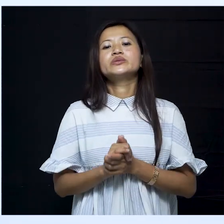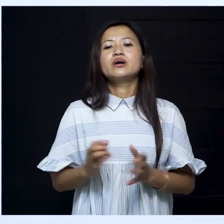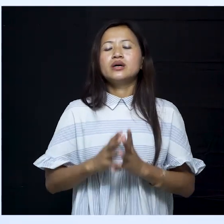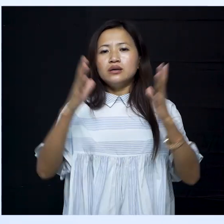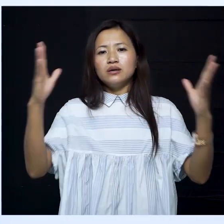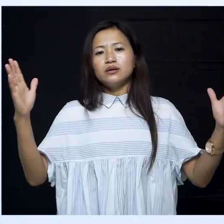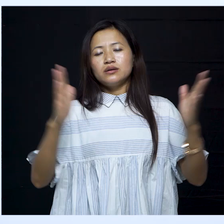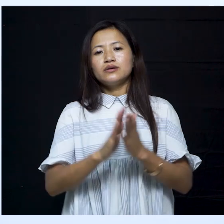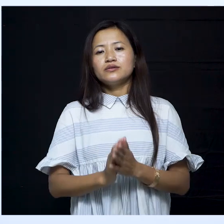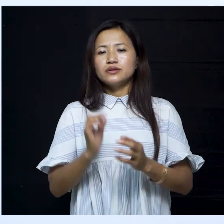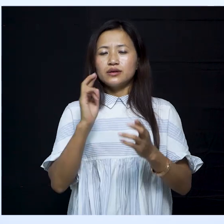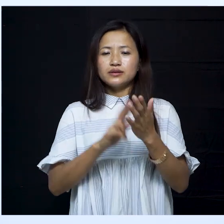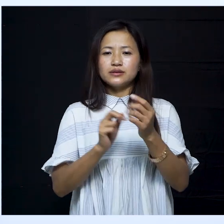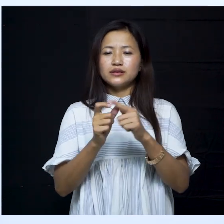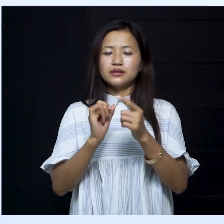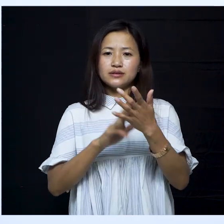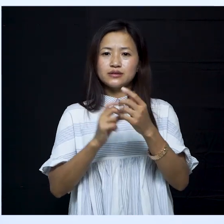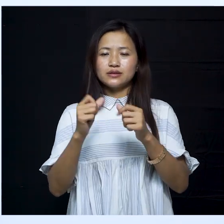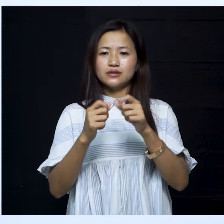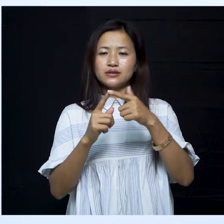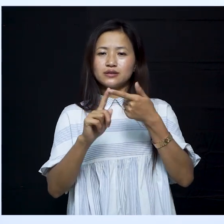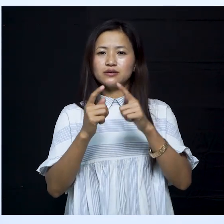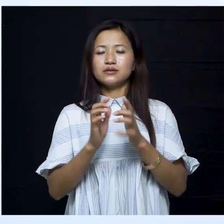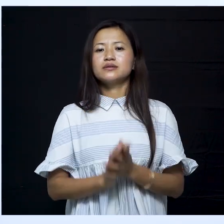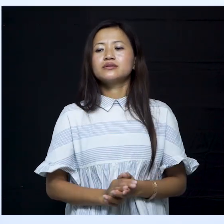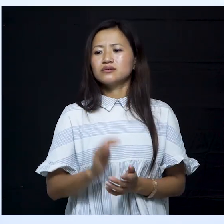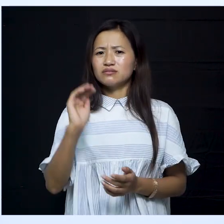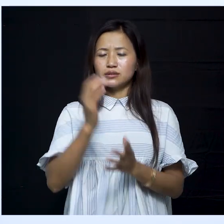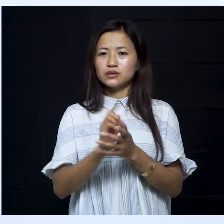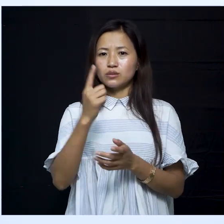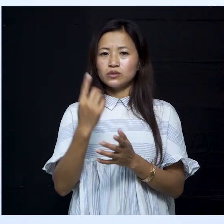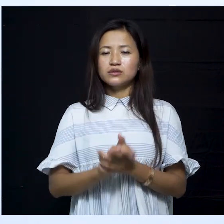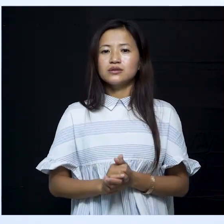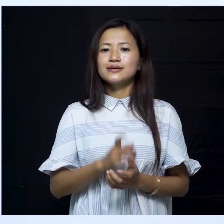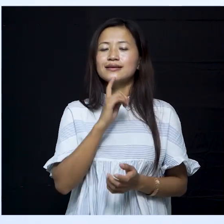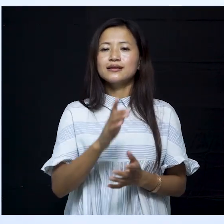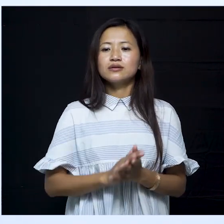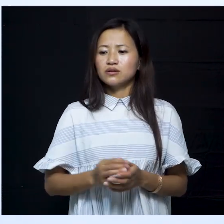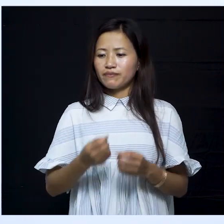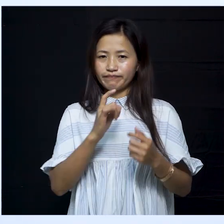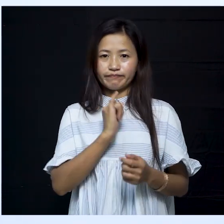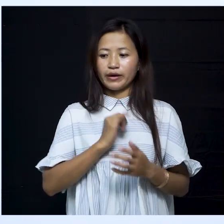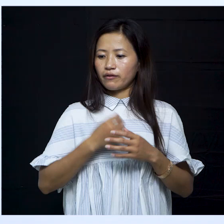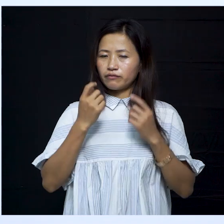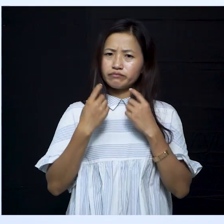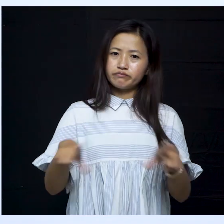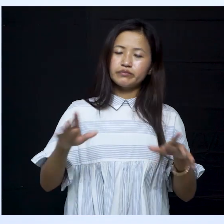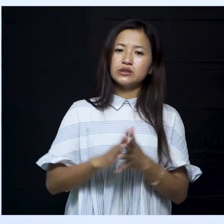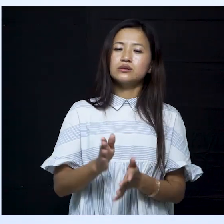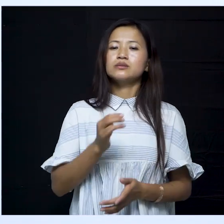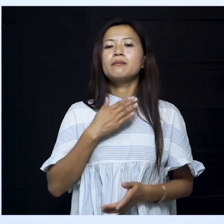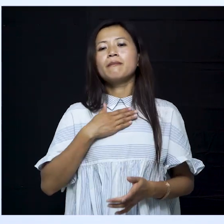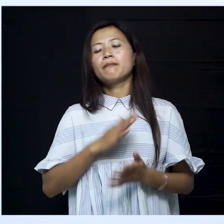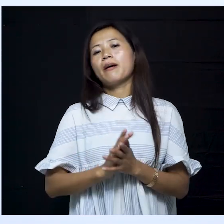lots of ambiguity in the language. I overheard someone saying that, that I've lost my balance. He is referring